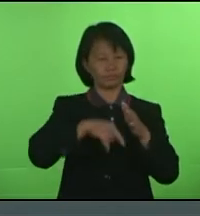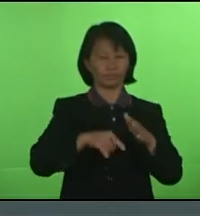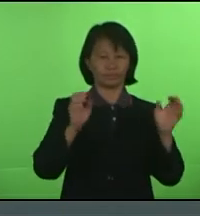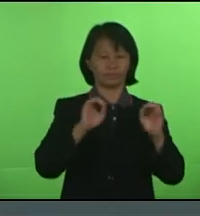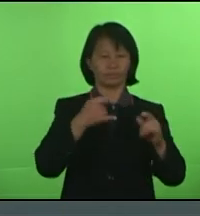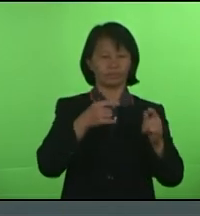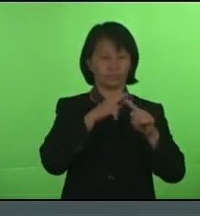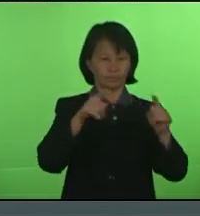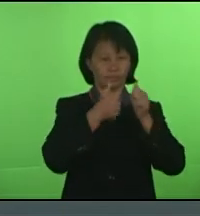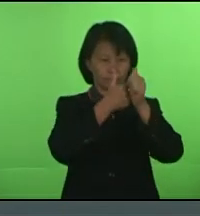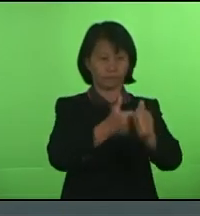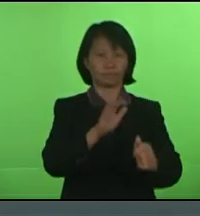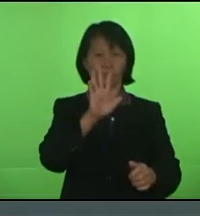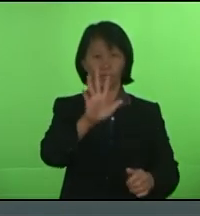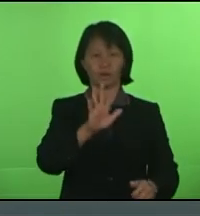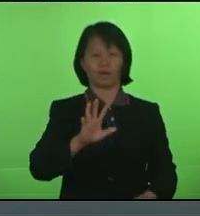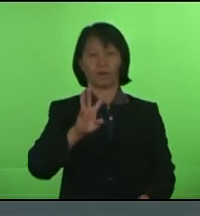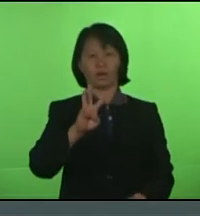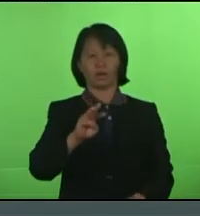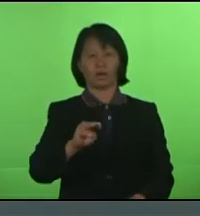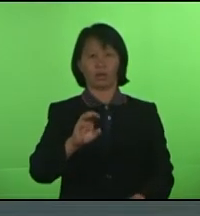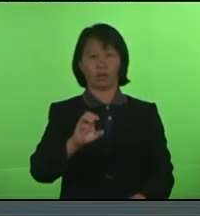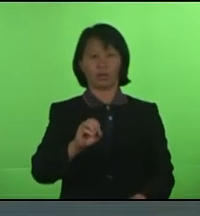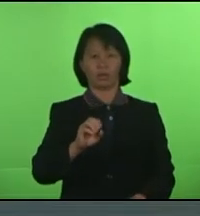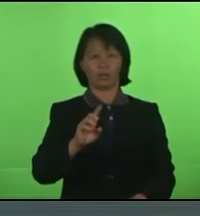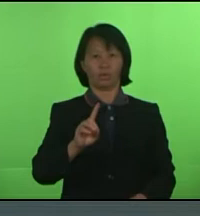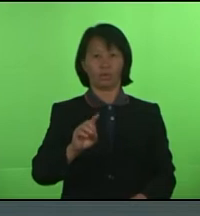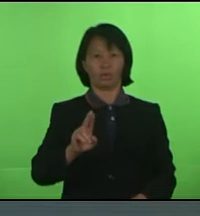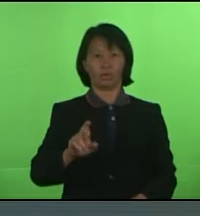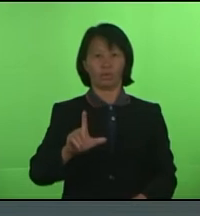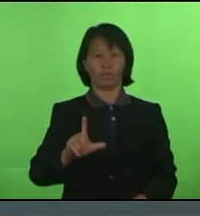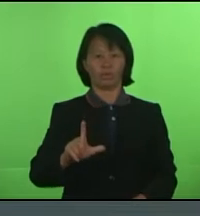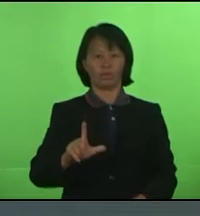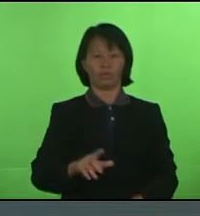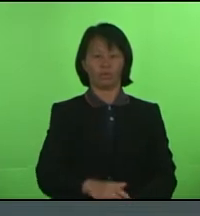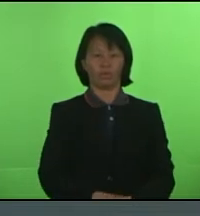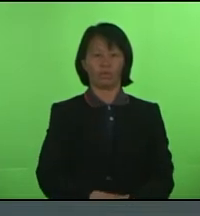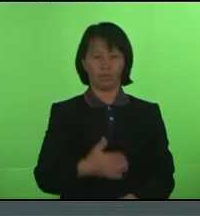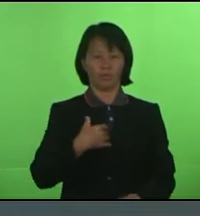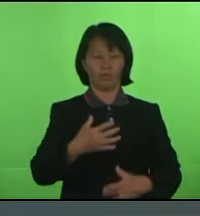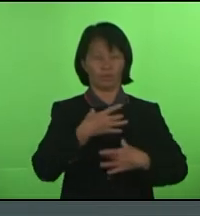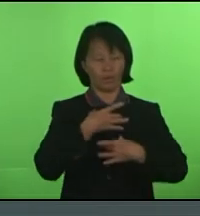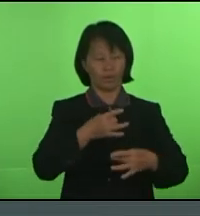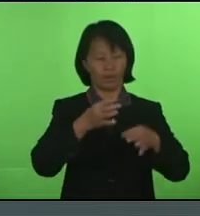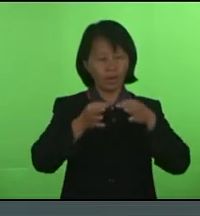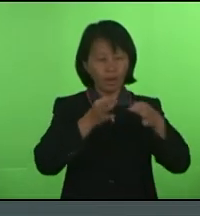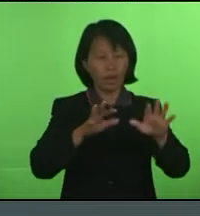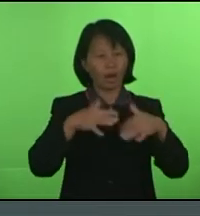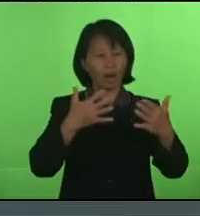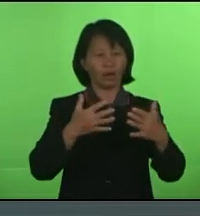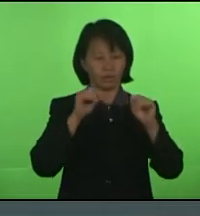would like you to refer to your module that gives you quite, I think, interesting explanation